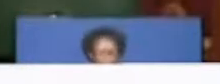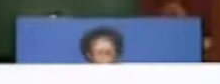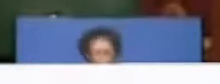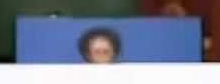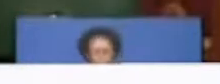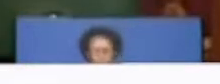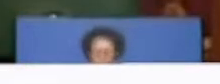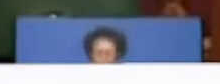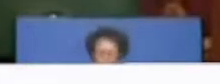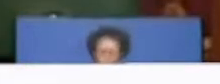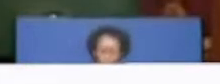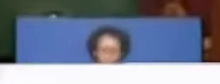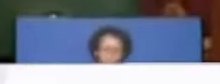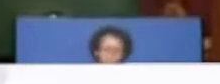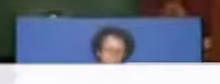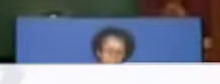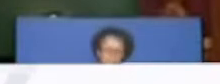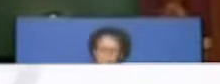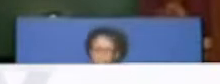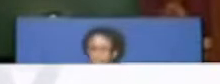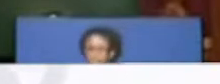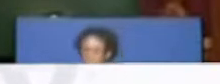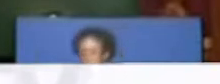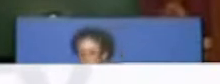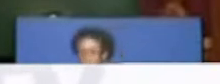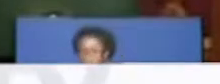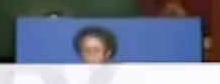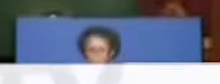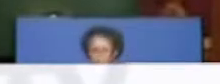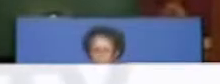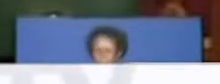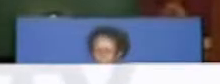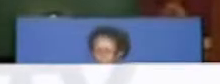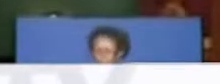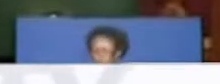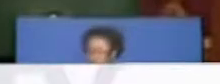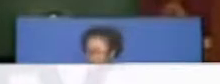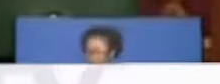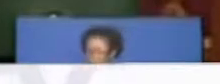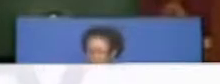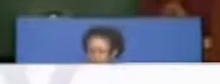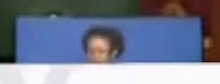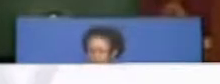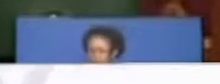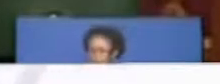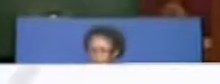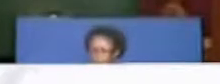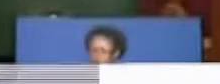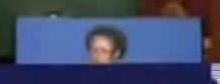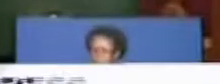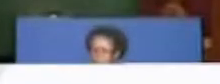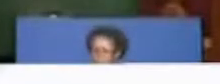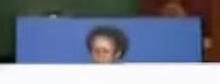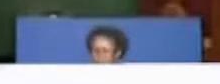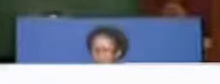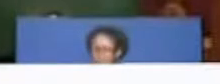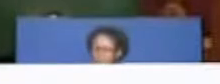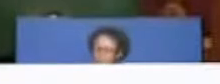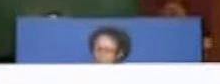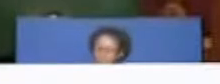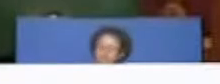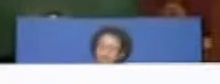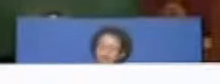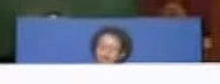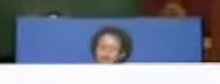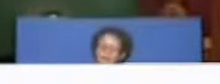and families that sought to restructure their commercial banking through debt moratoriums and